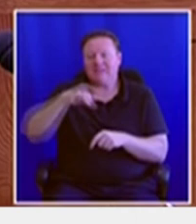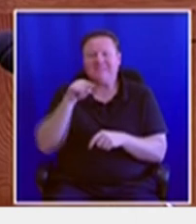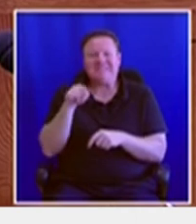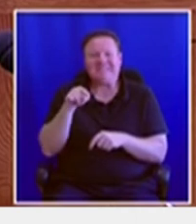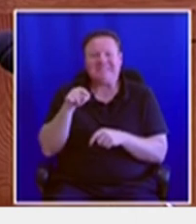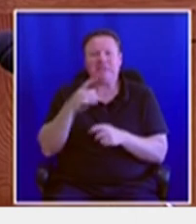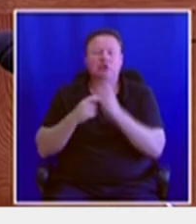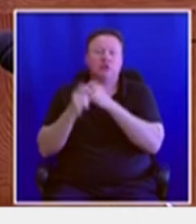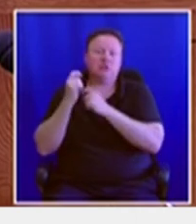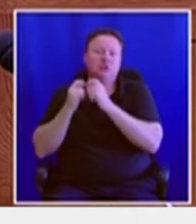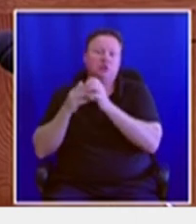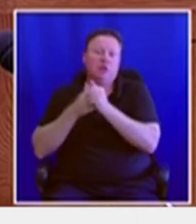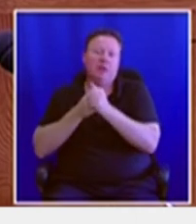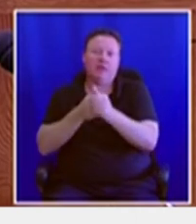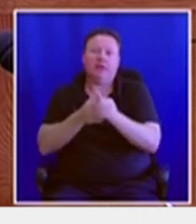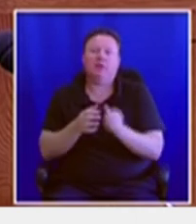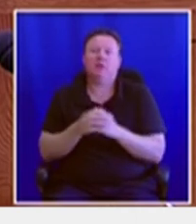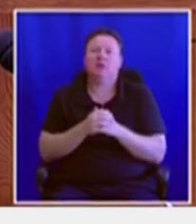with traditional leadership.